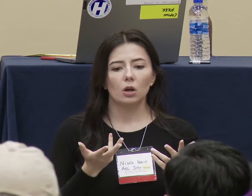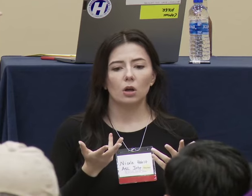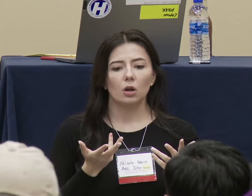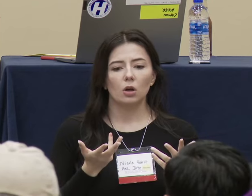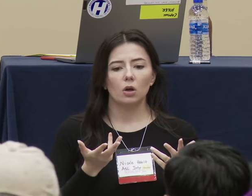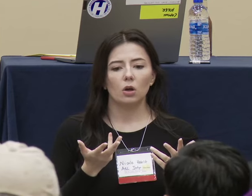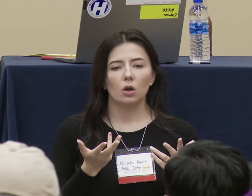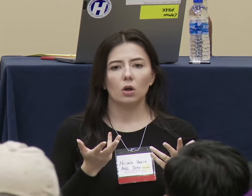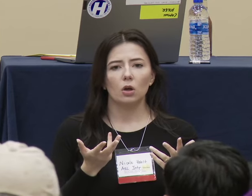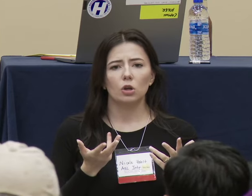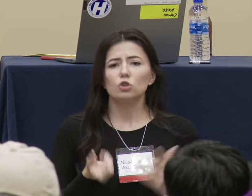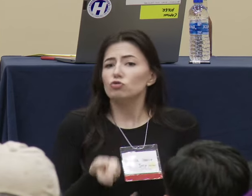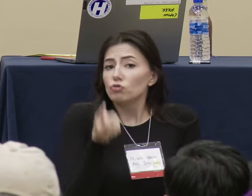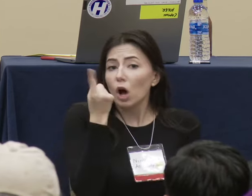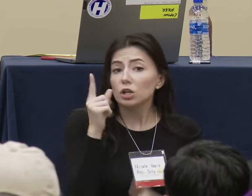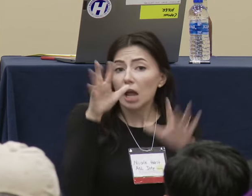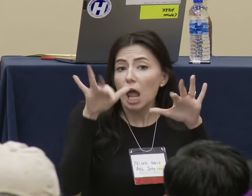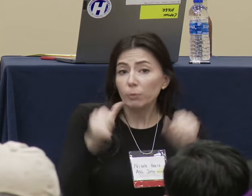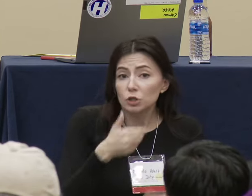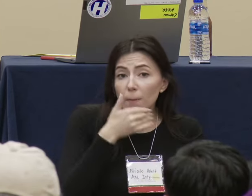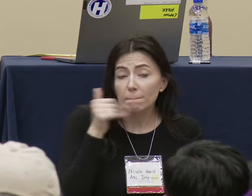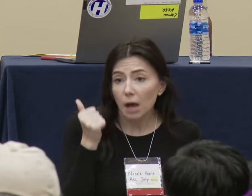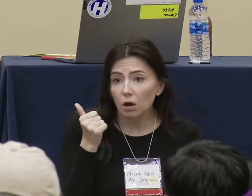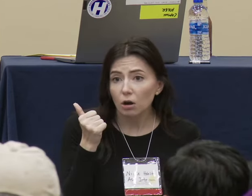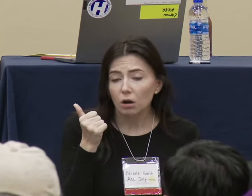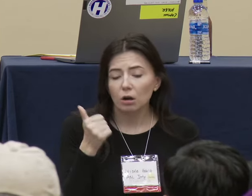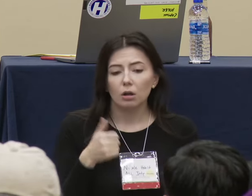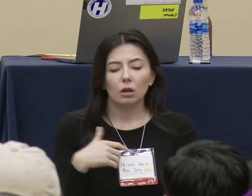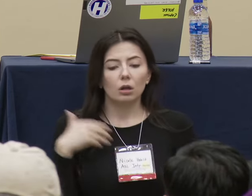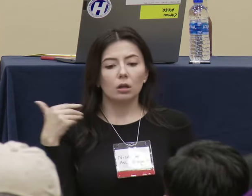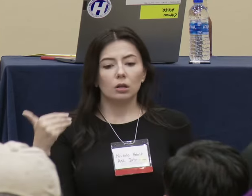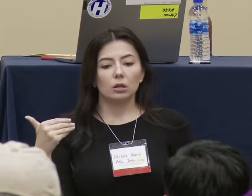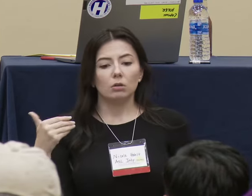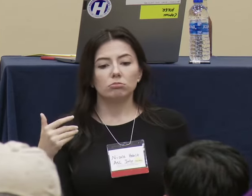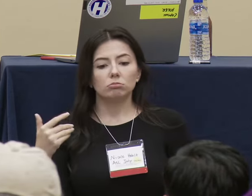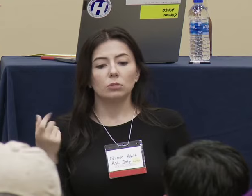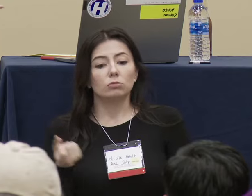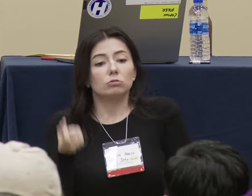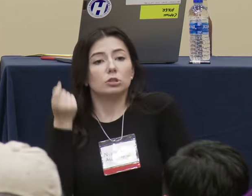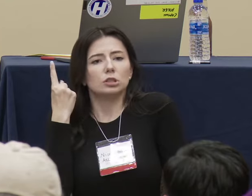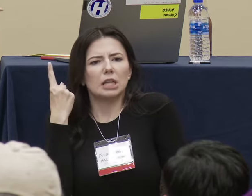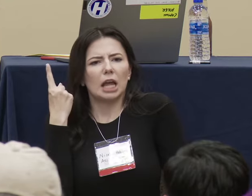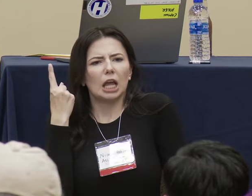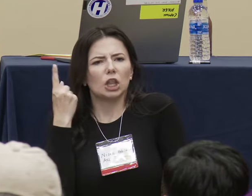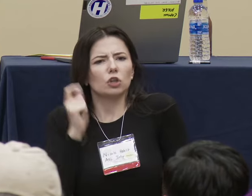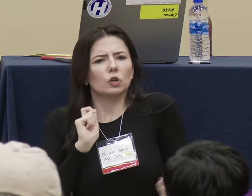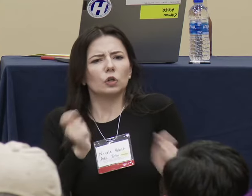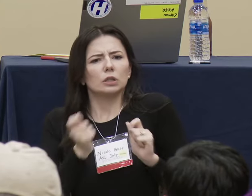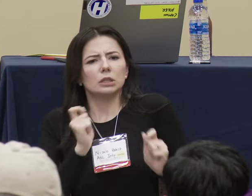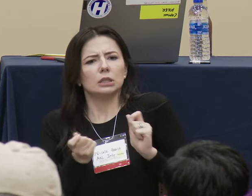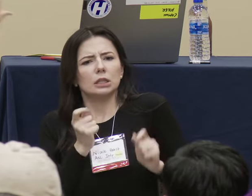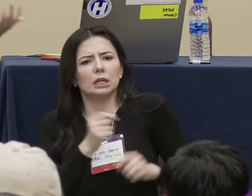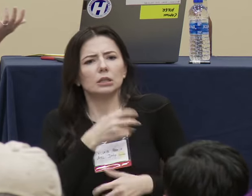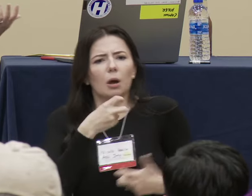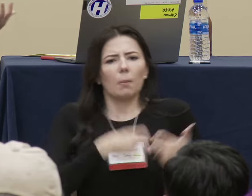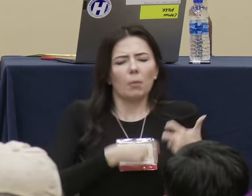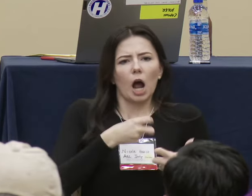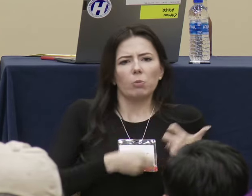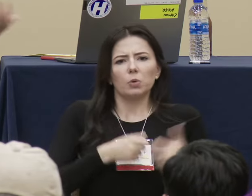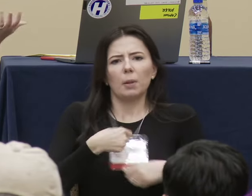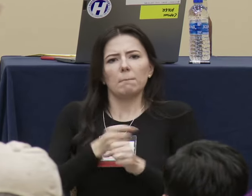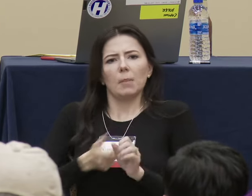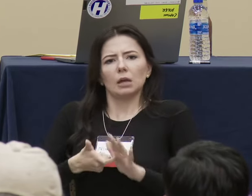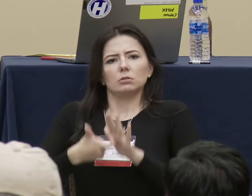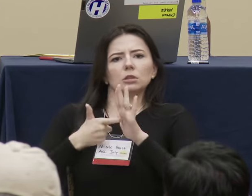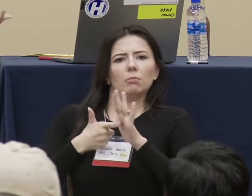to understand abolition better, and also to understand the critiques and the problems with making demands to